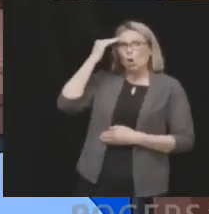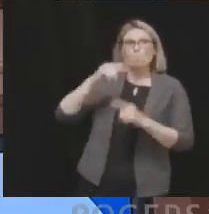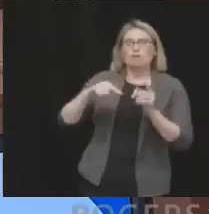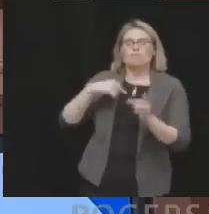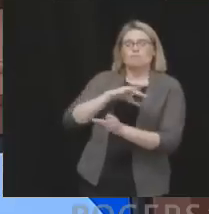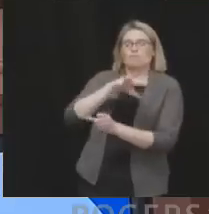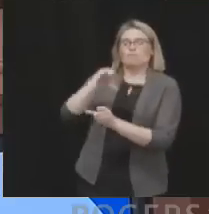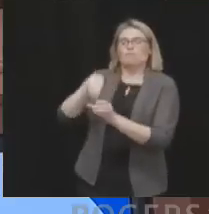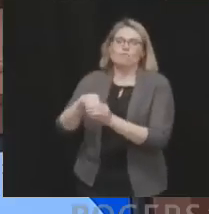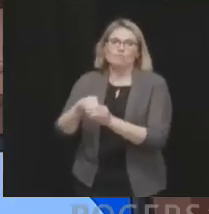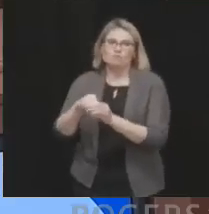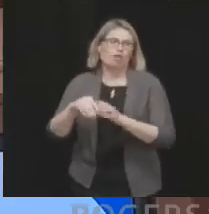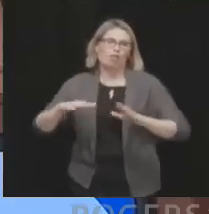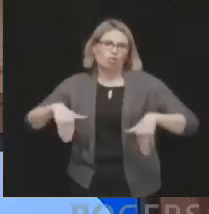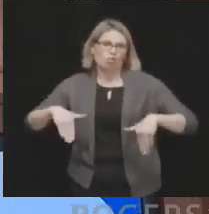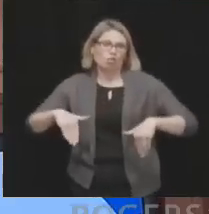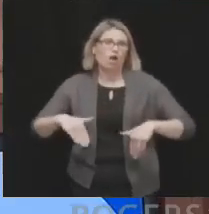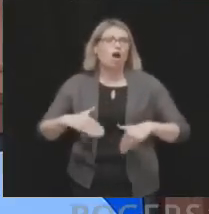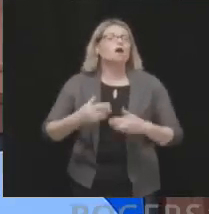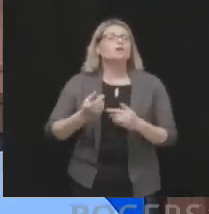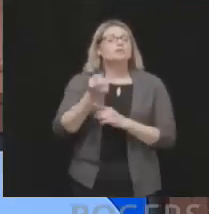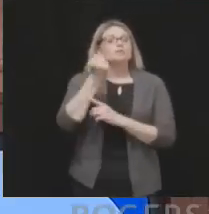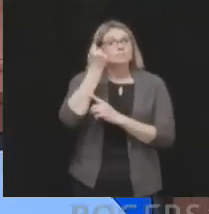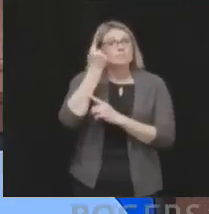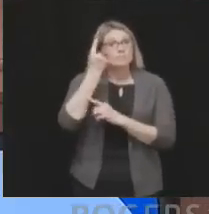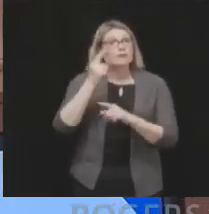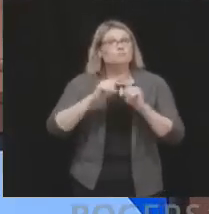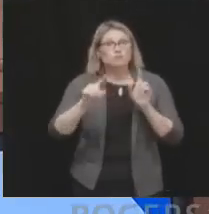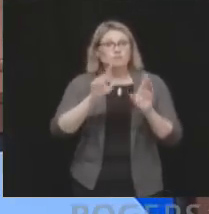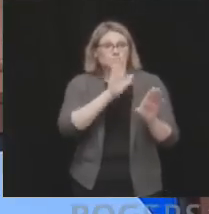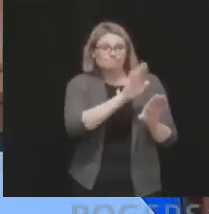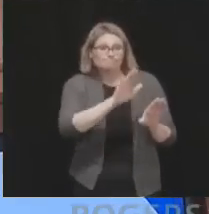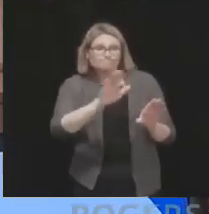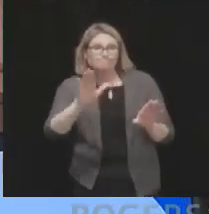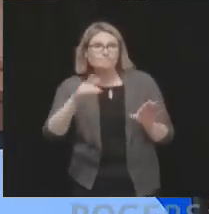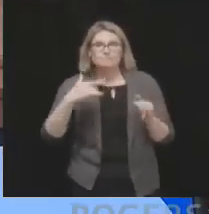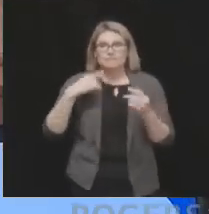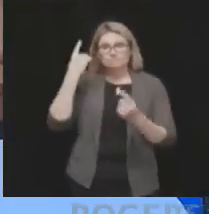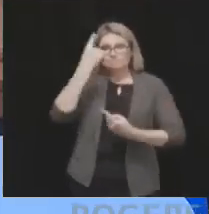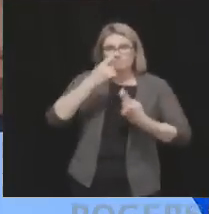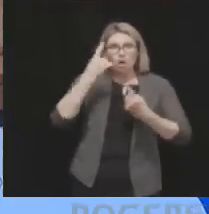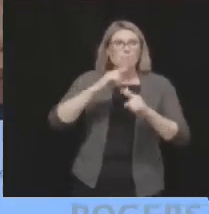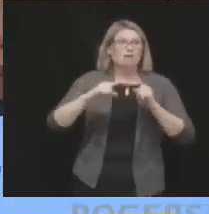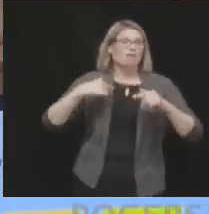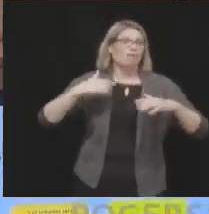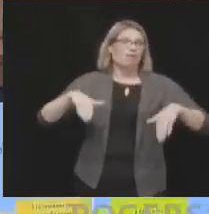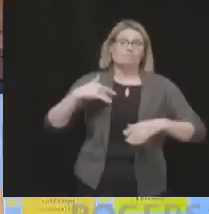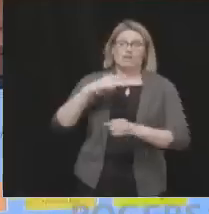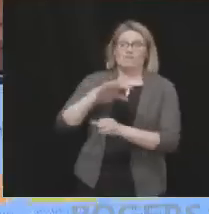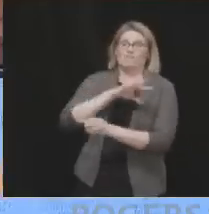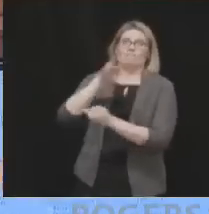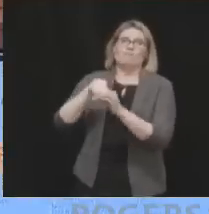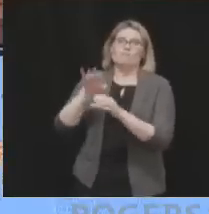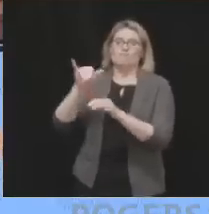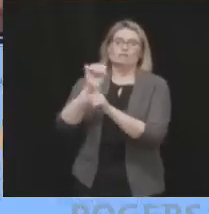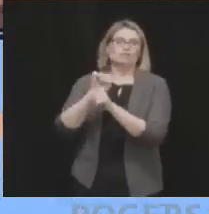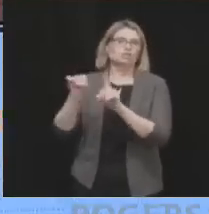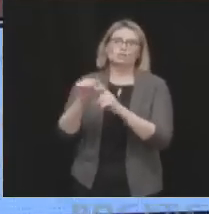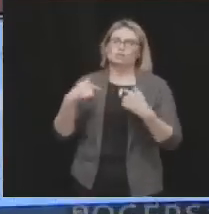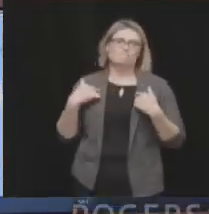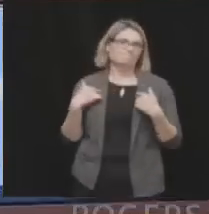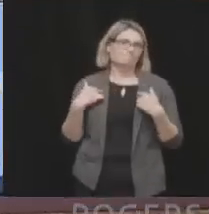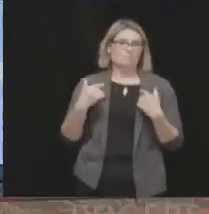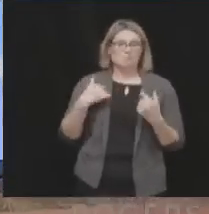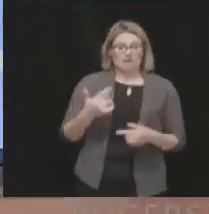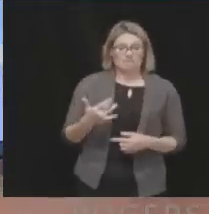Russell. Thank you, Premier. Merci, Monsieur Premier Ministre. Thank you, Mr. Vickers. Merci, Monsieur Vickers. Thank you, Mr. Austin.